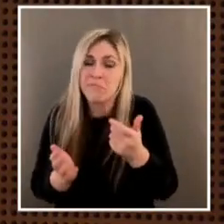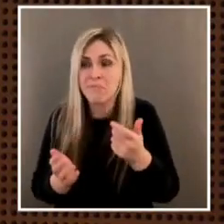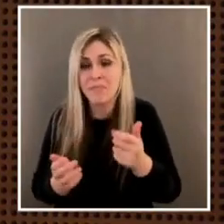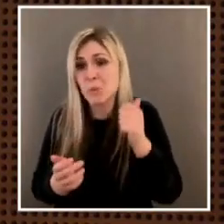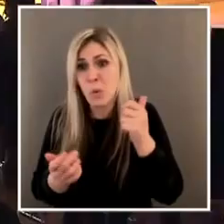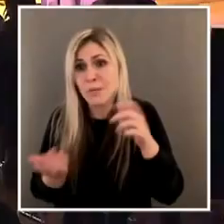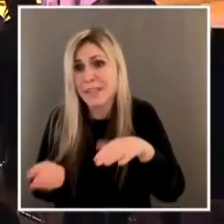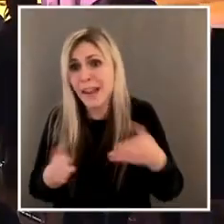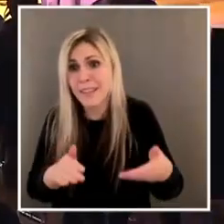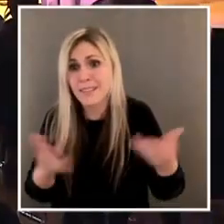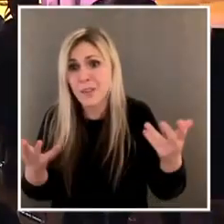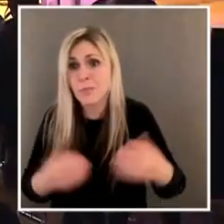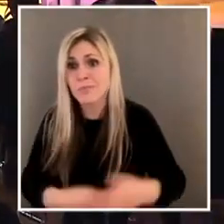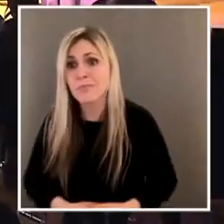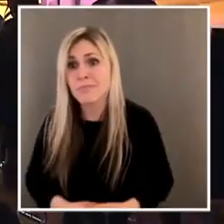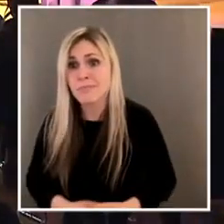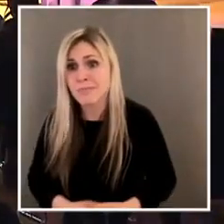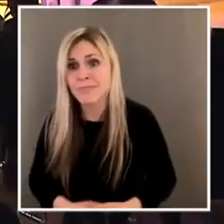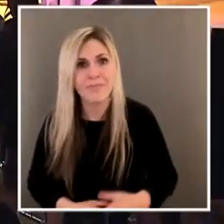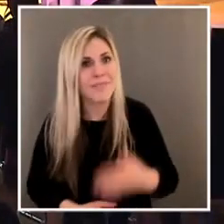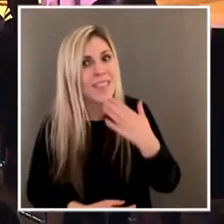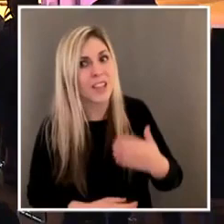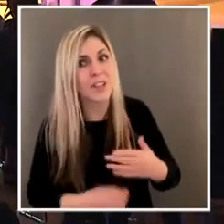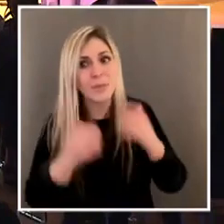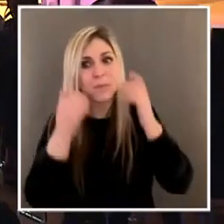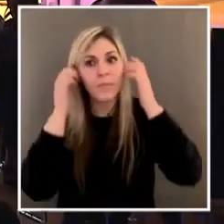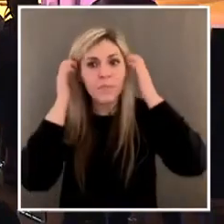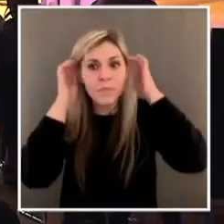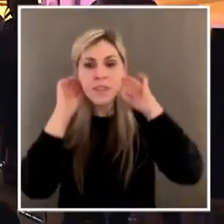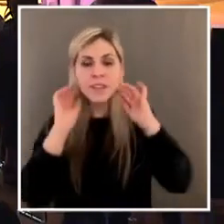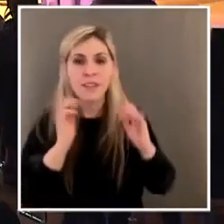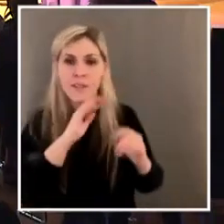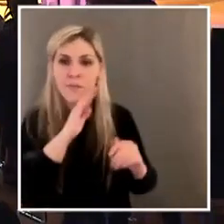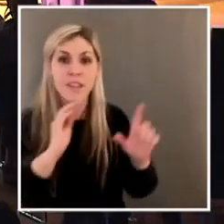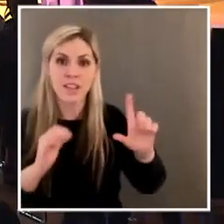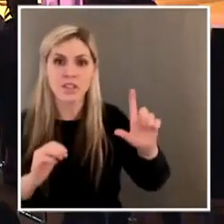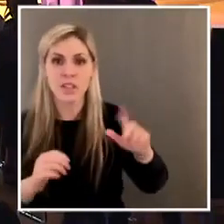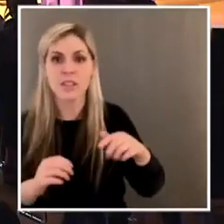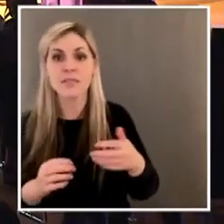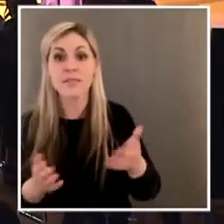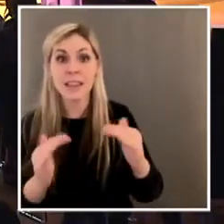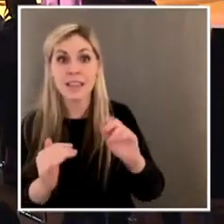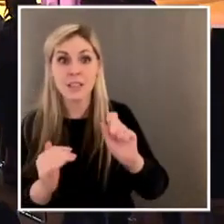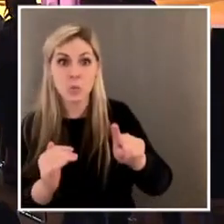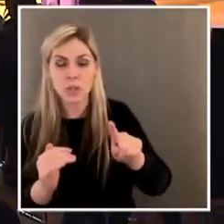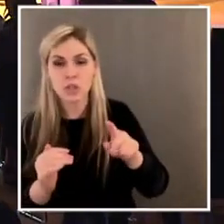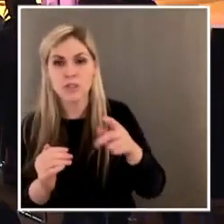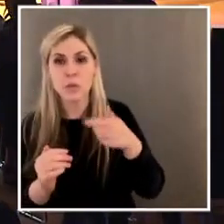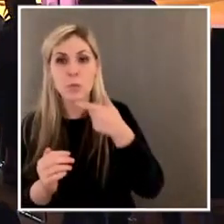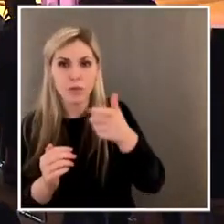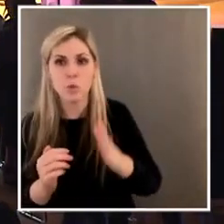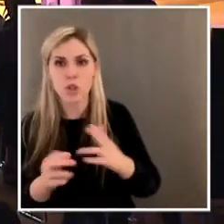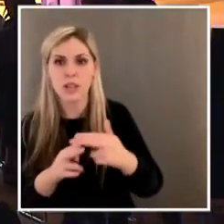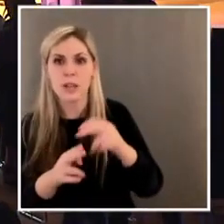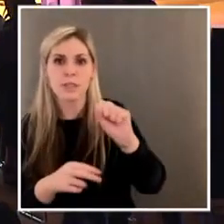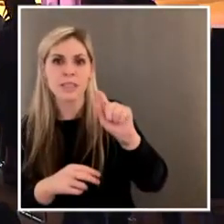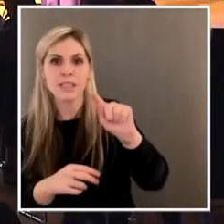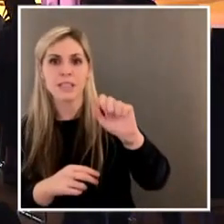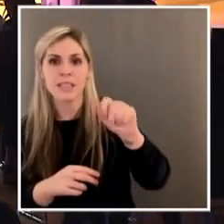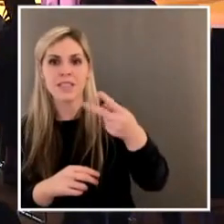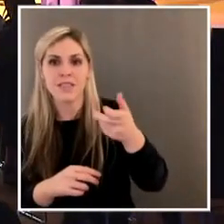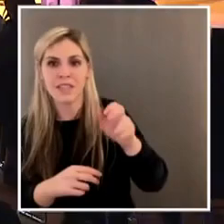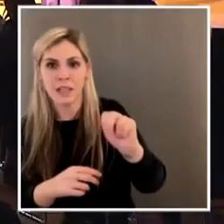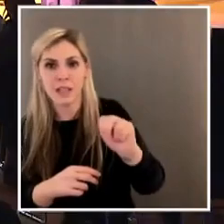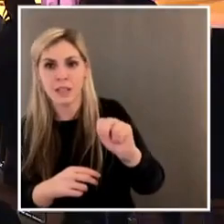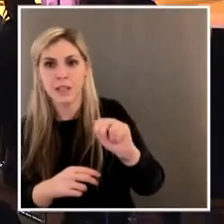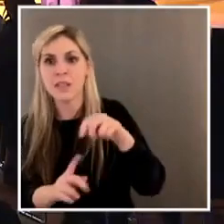Right. Yeah, thank you. The next question comes from a viewer named Stephen. Stephen would like to know, how do